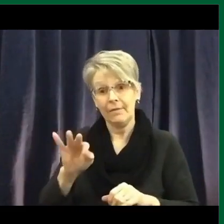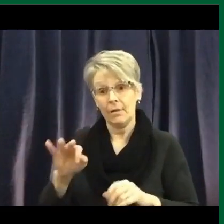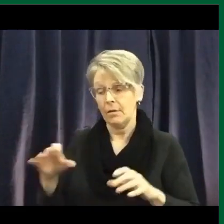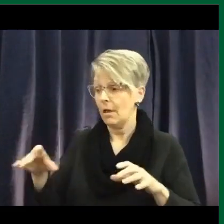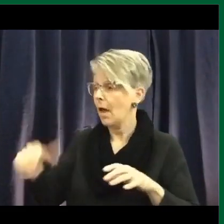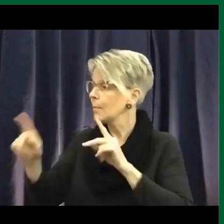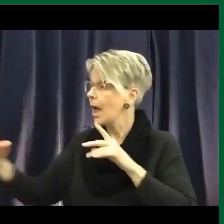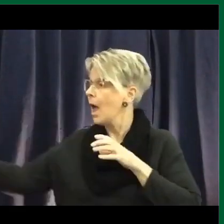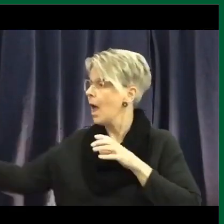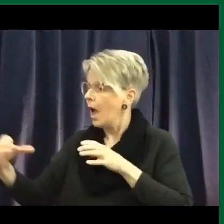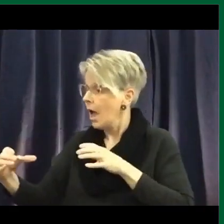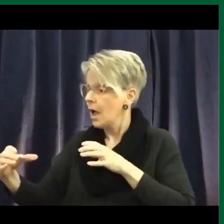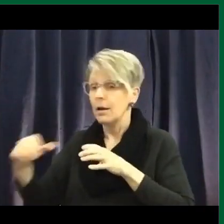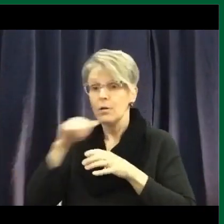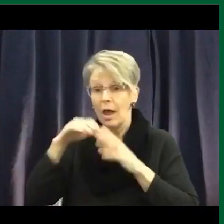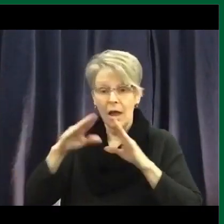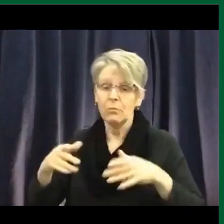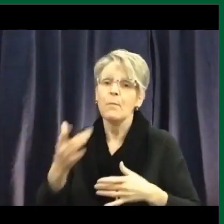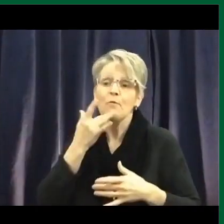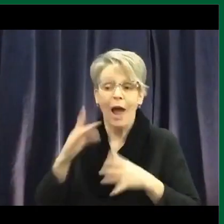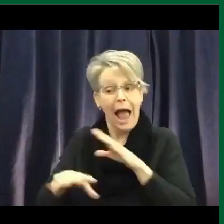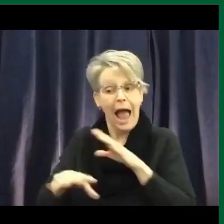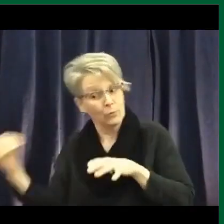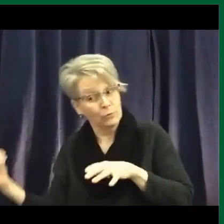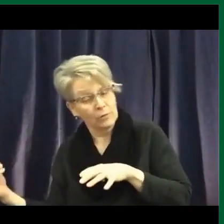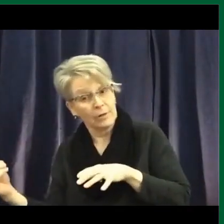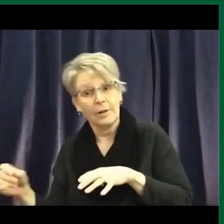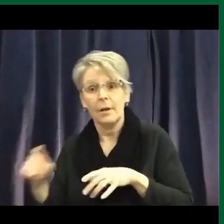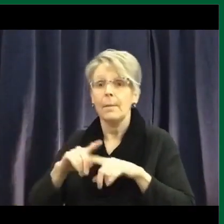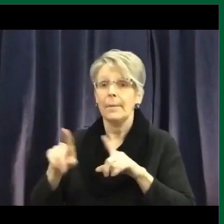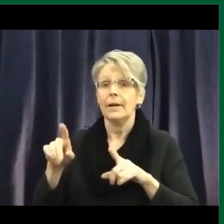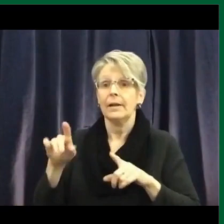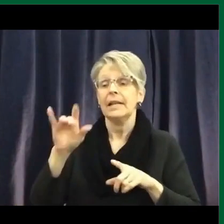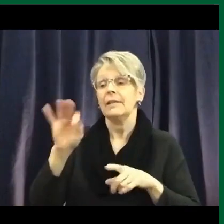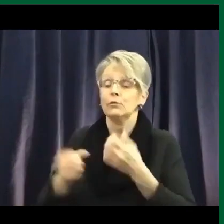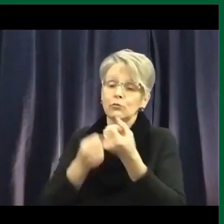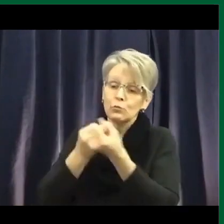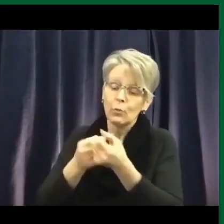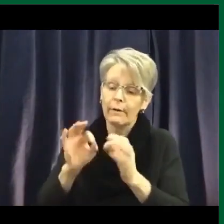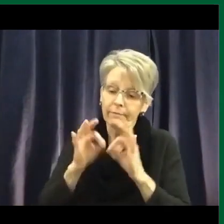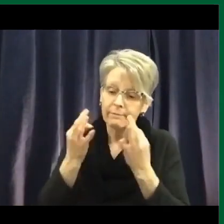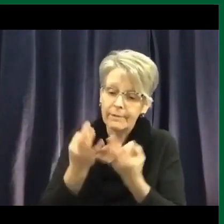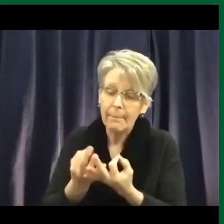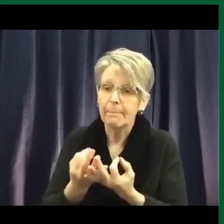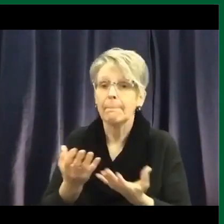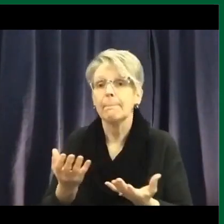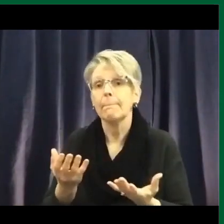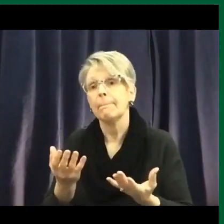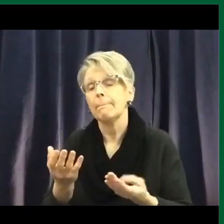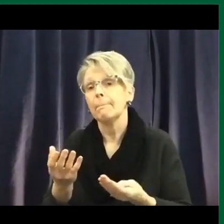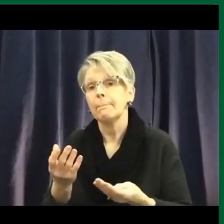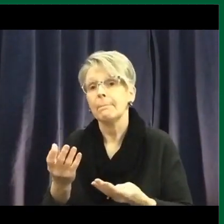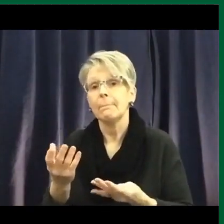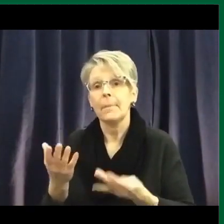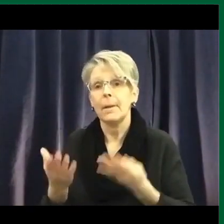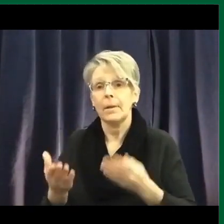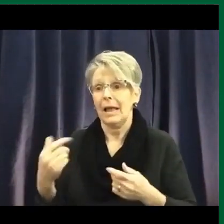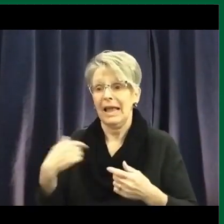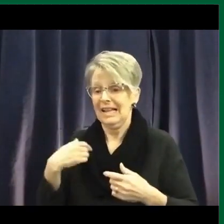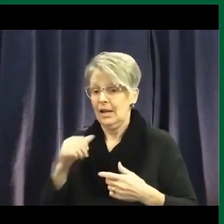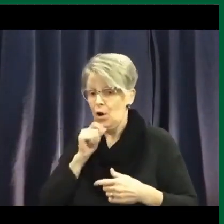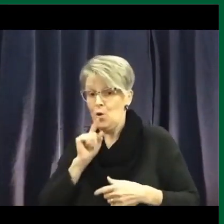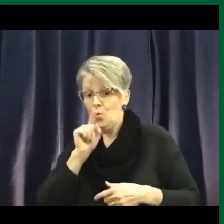meet outdoors. But if you do have to support a family member who you are not meeting because you were restricted by the